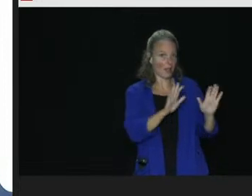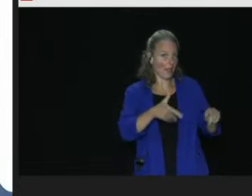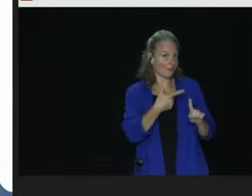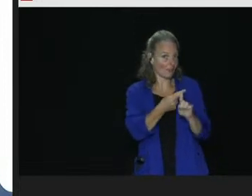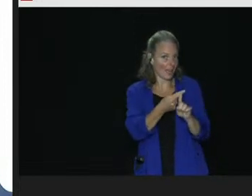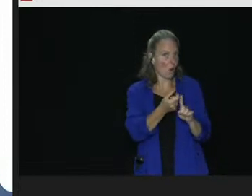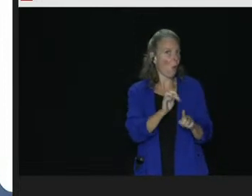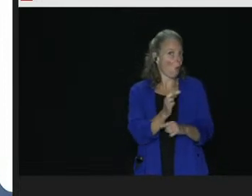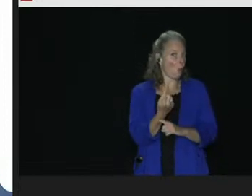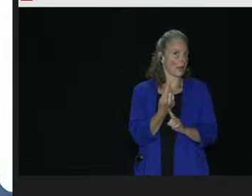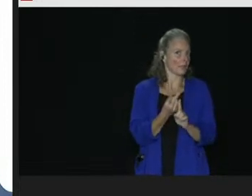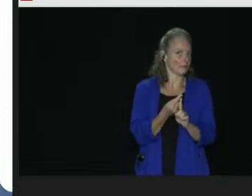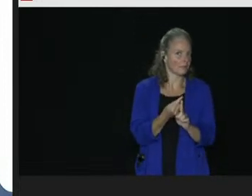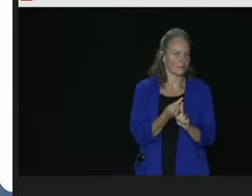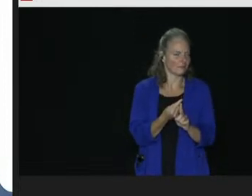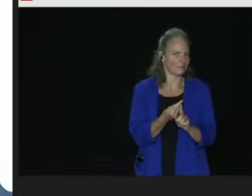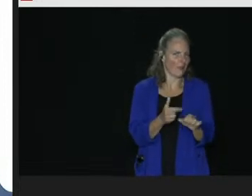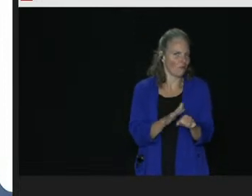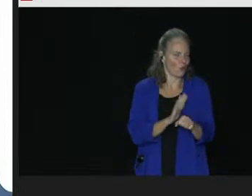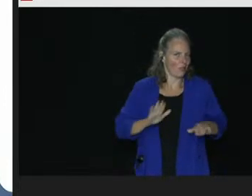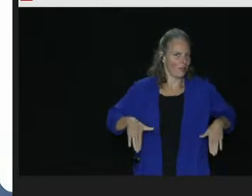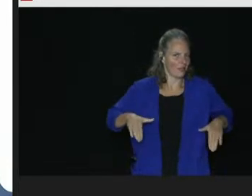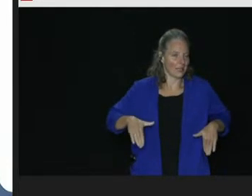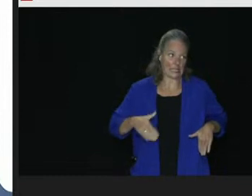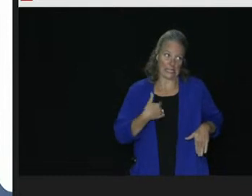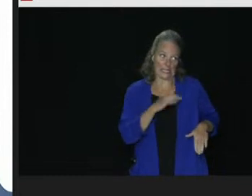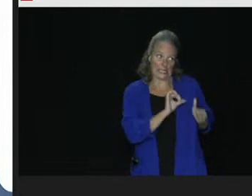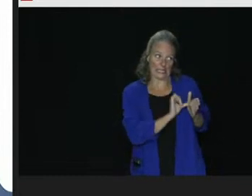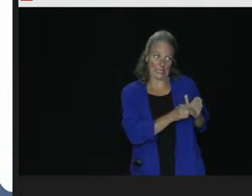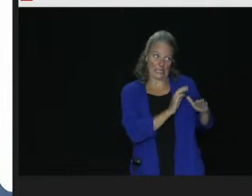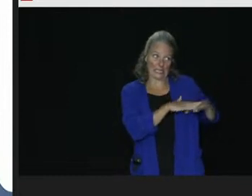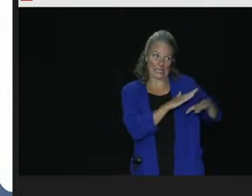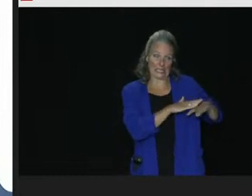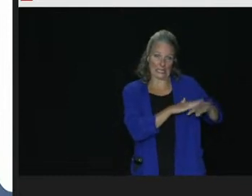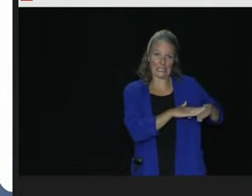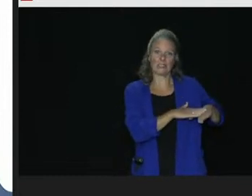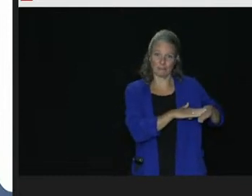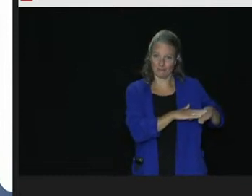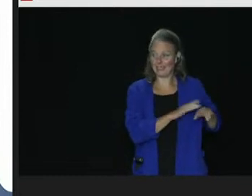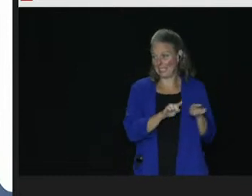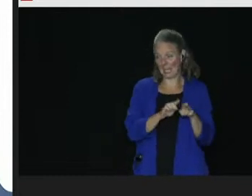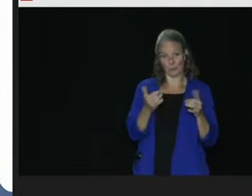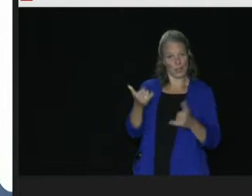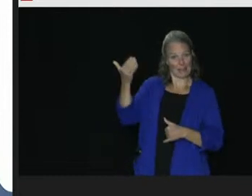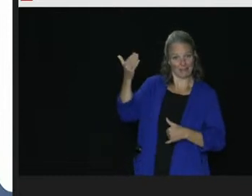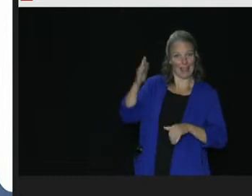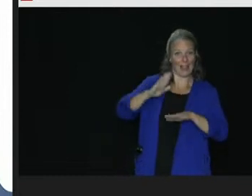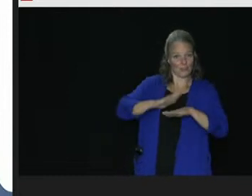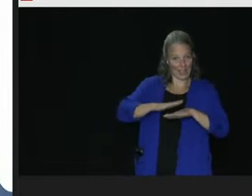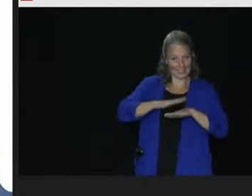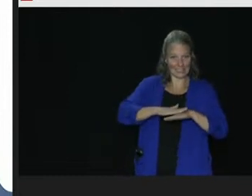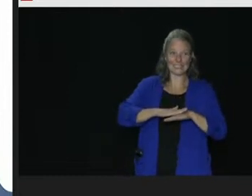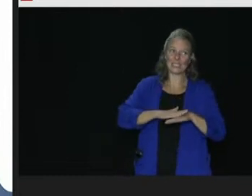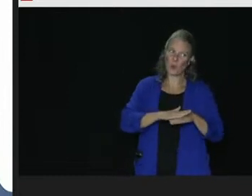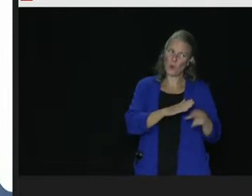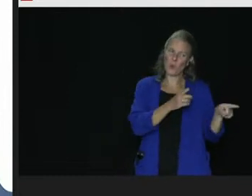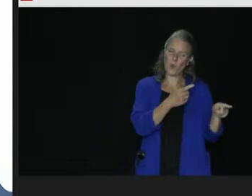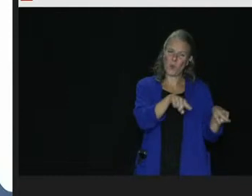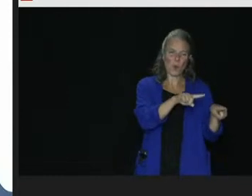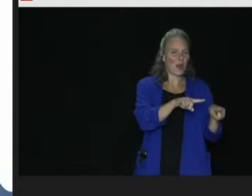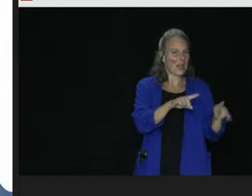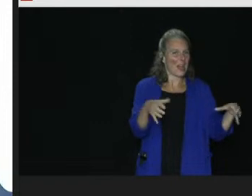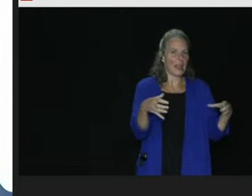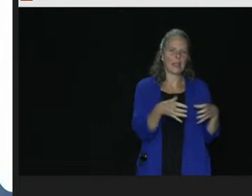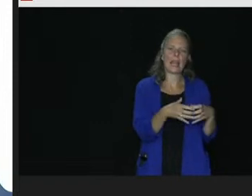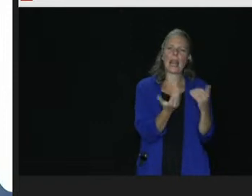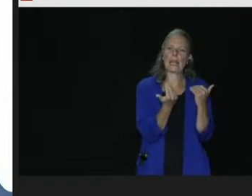partially vaccinated. And I've made it clear that my advice to them, as we've actually stated here, is that, such a gathering should be